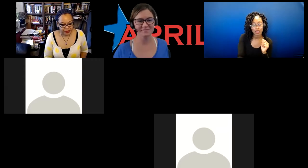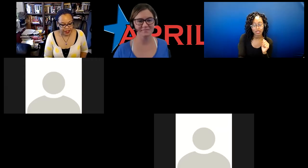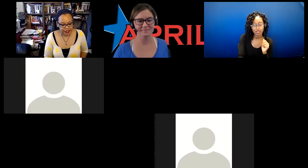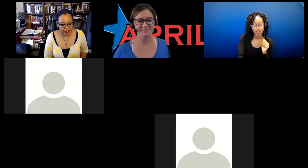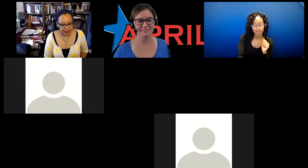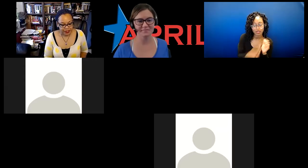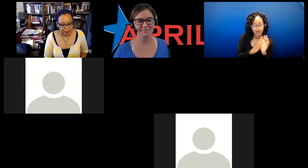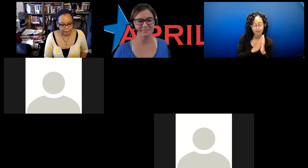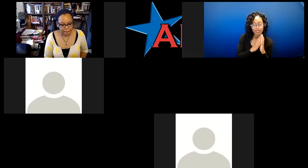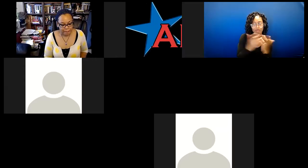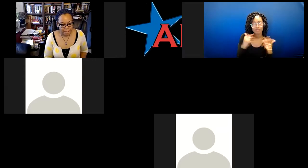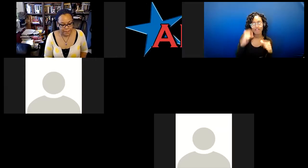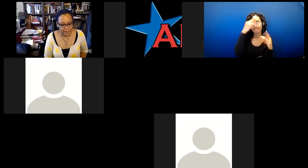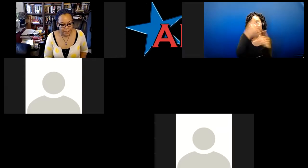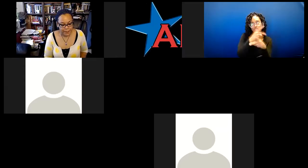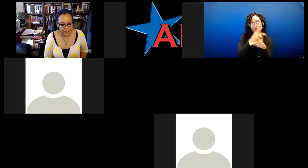how to put this?